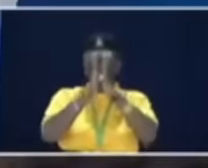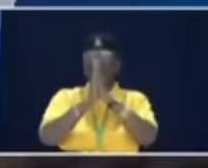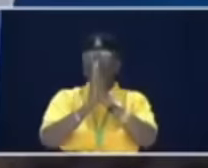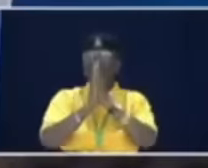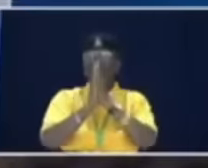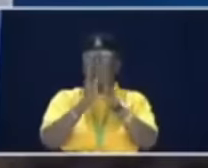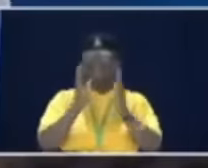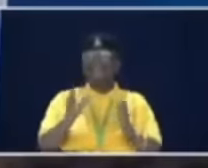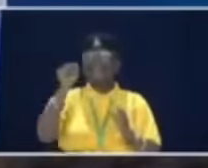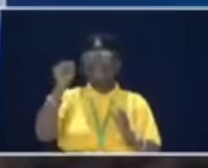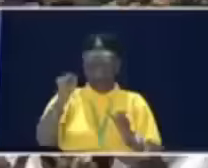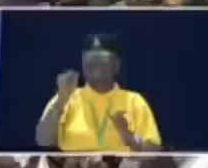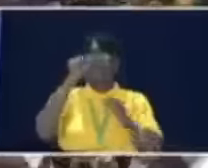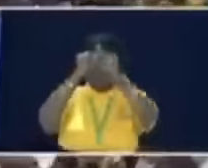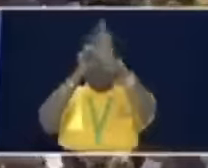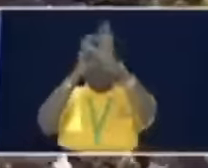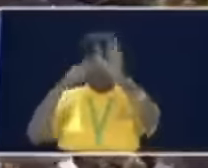Father, we believe